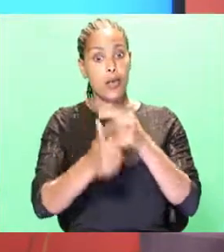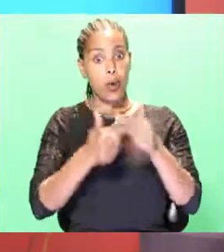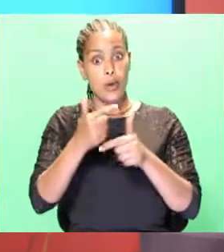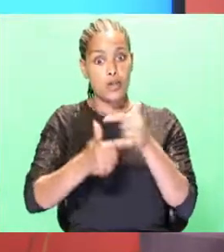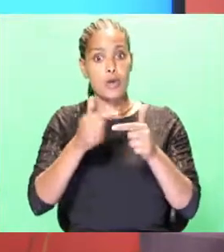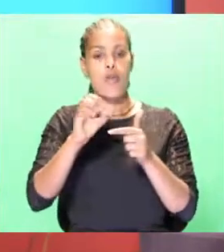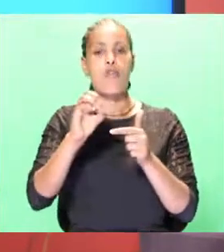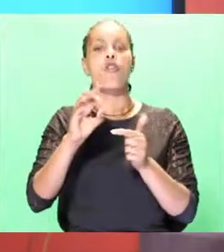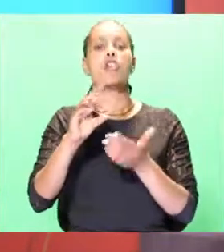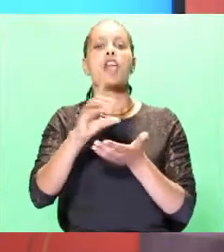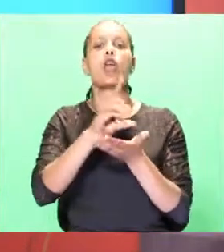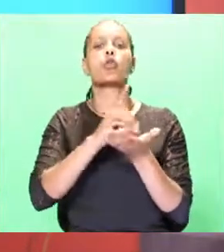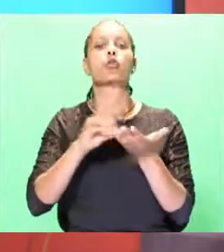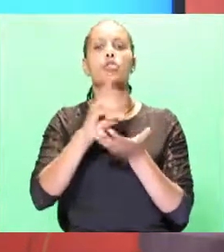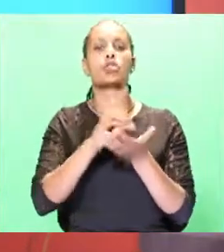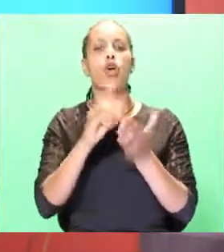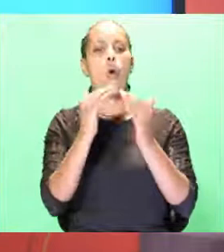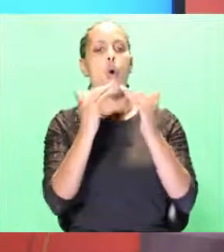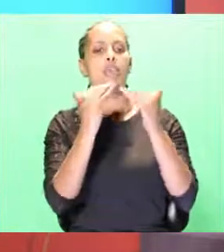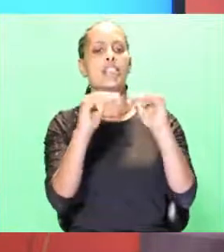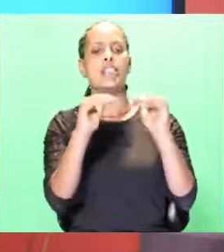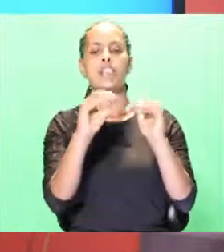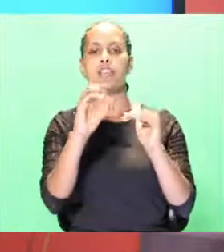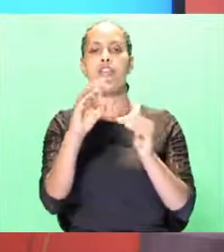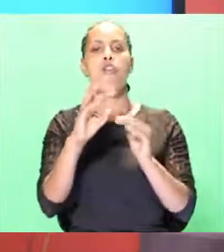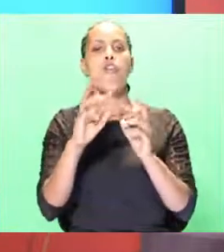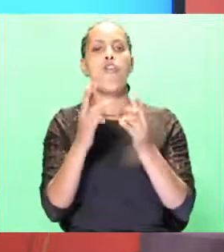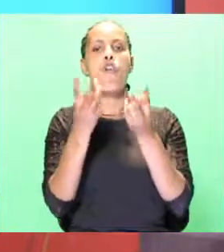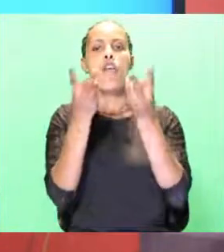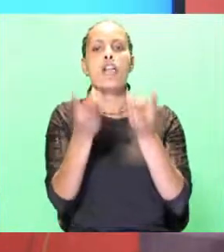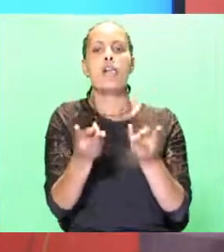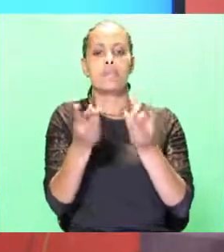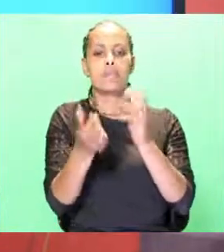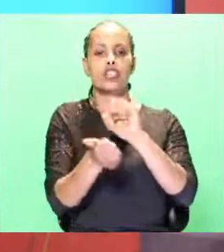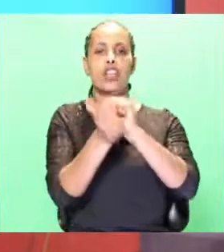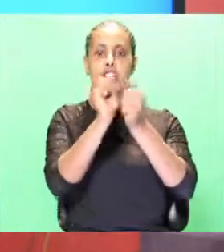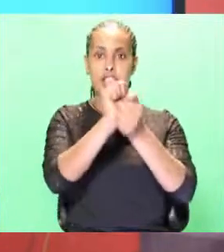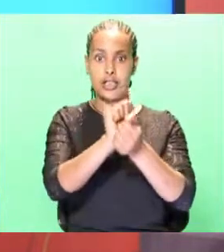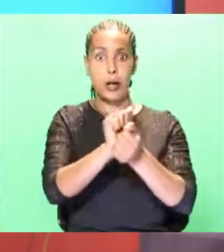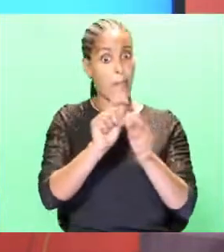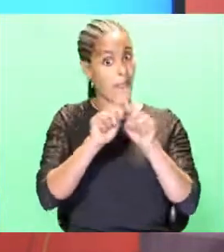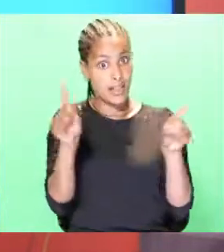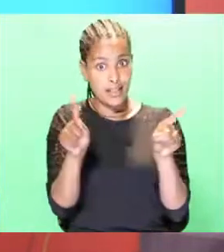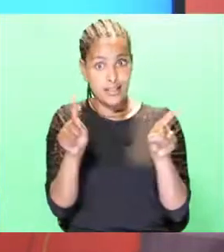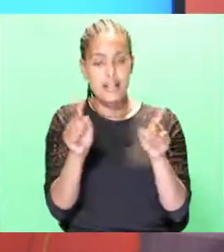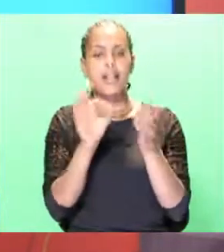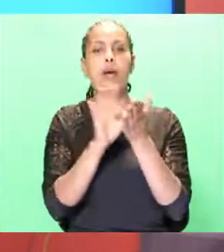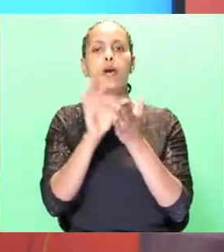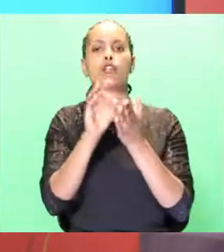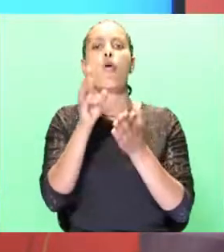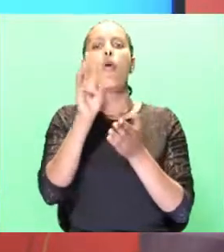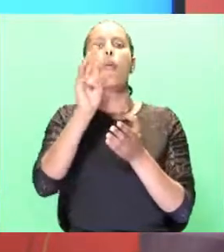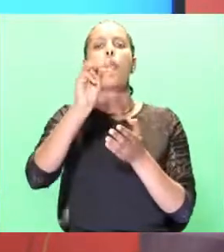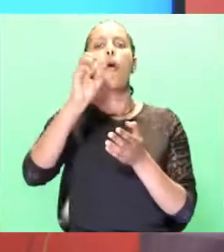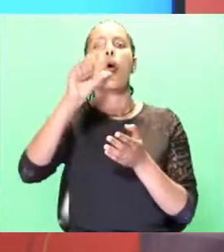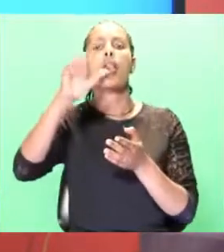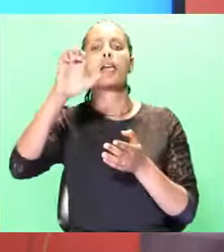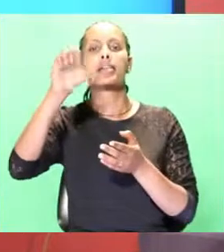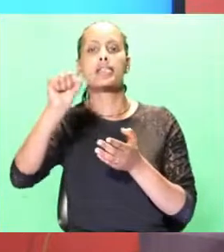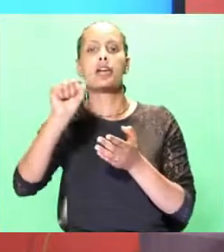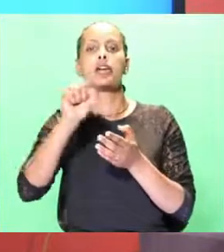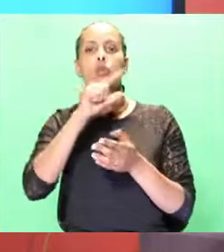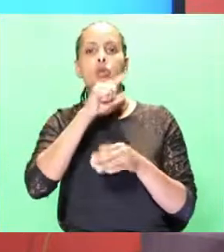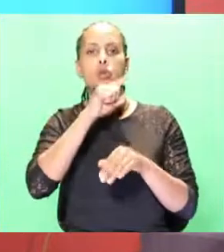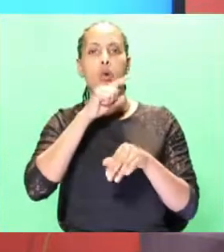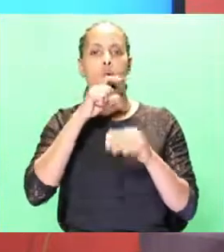of dilution, concentration and volume change, but number of moles of solids and number